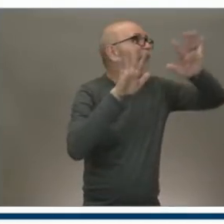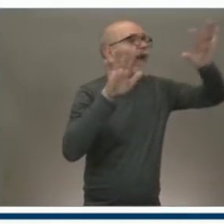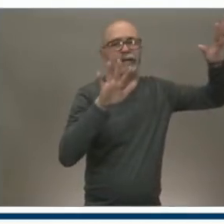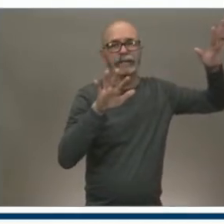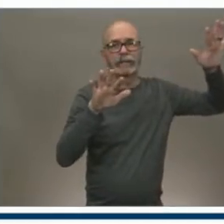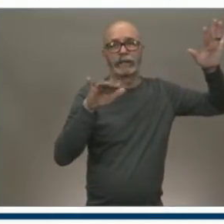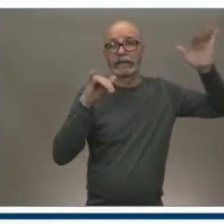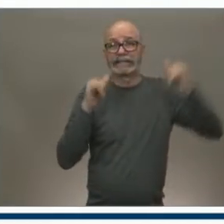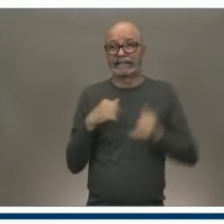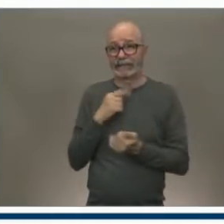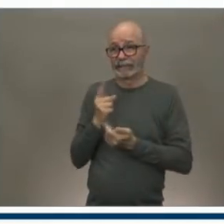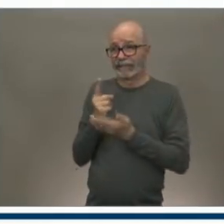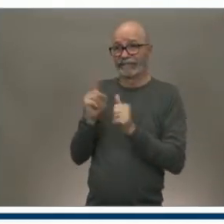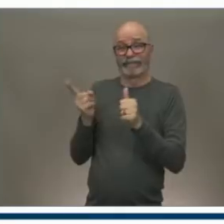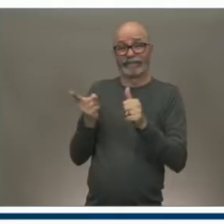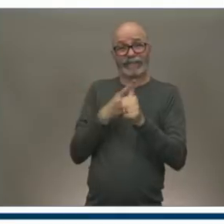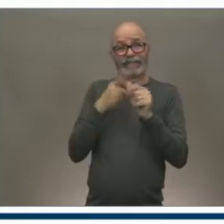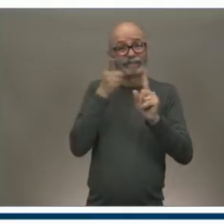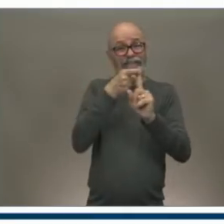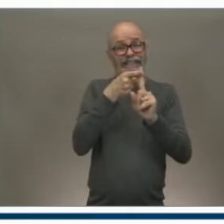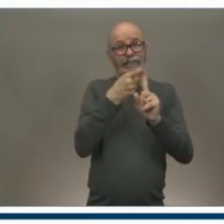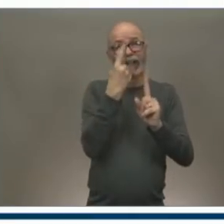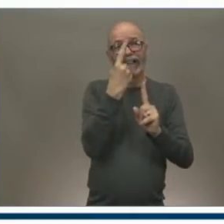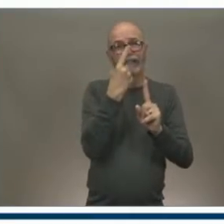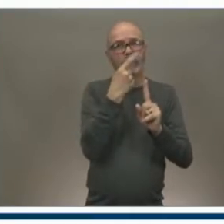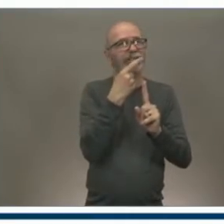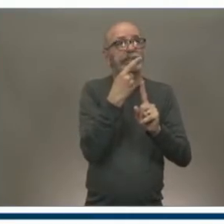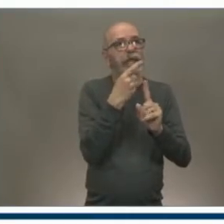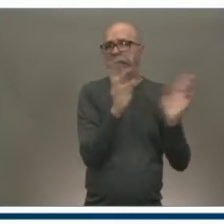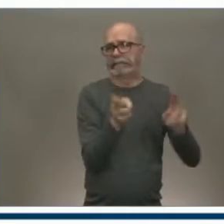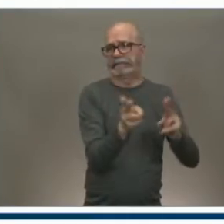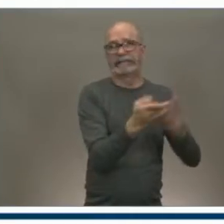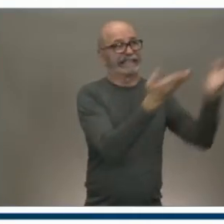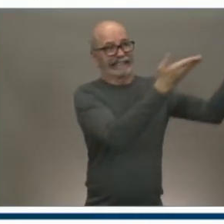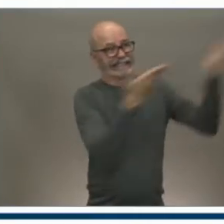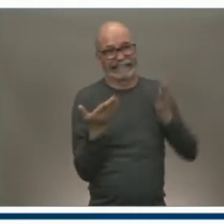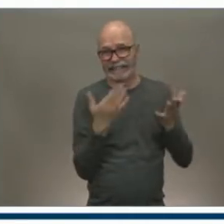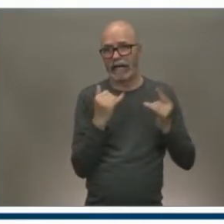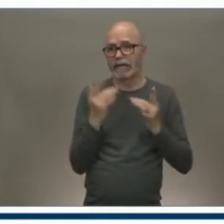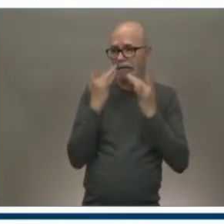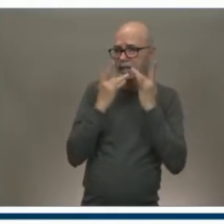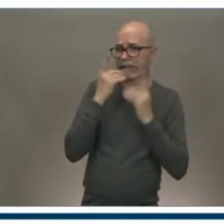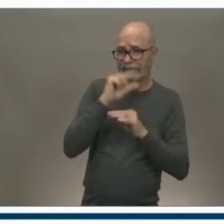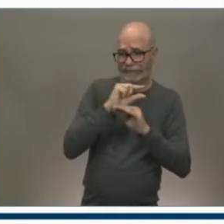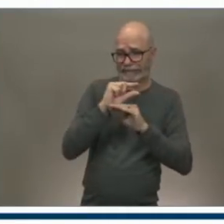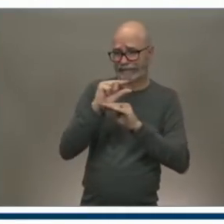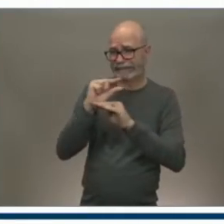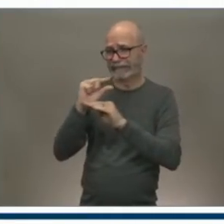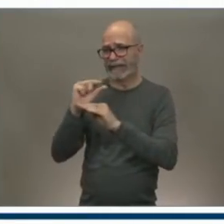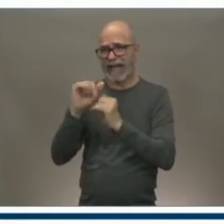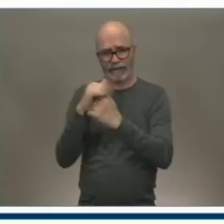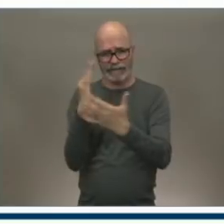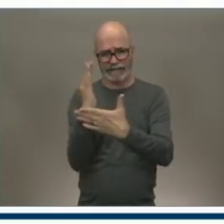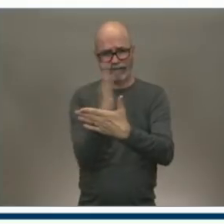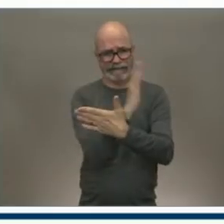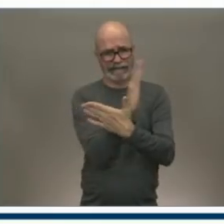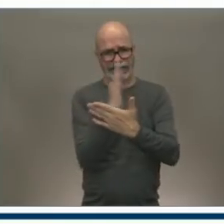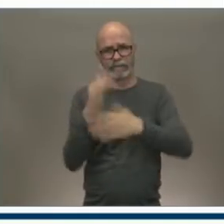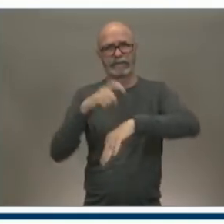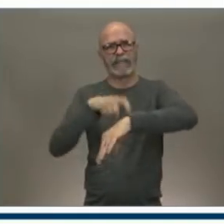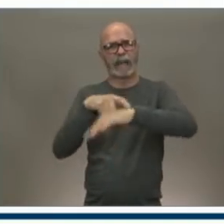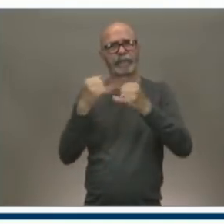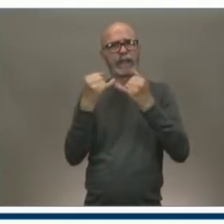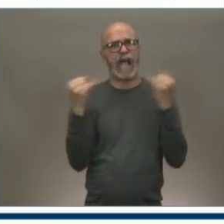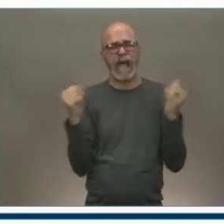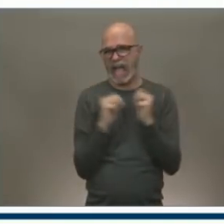right now, how it's affecting the province's timeline in administering the vaccine. So everything we're hearing is that even